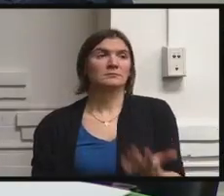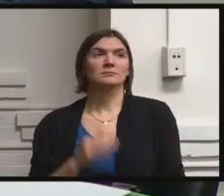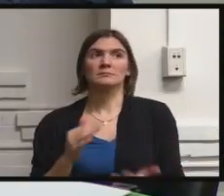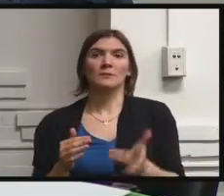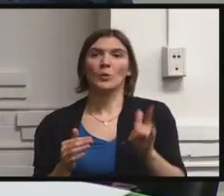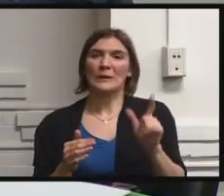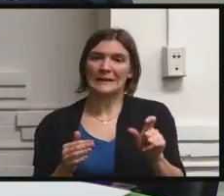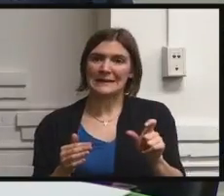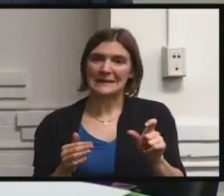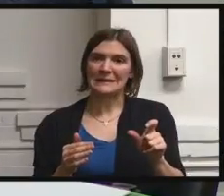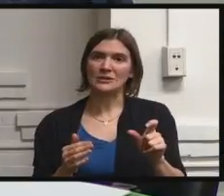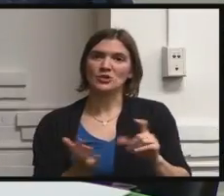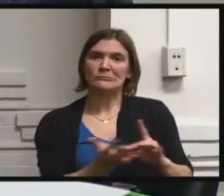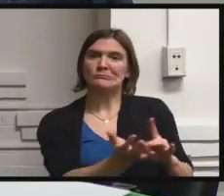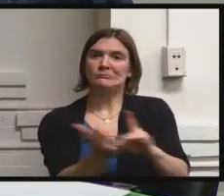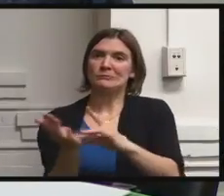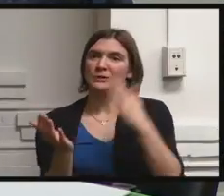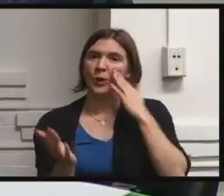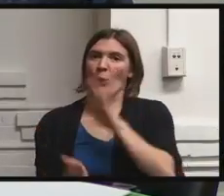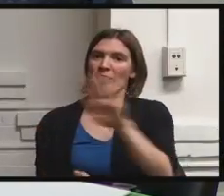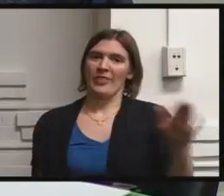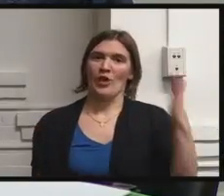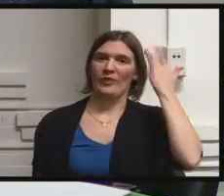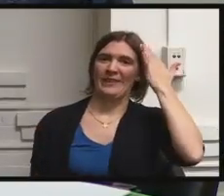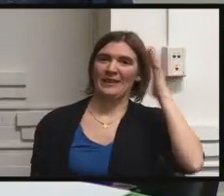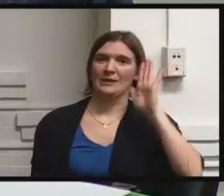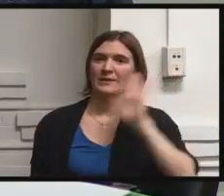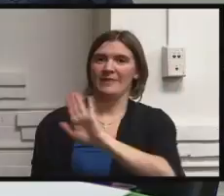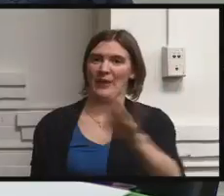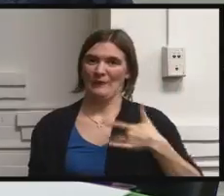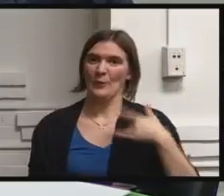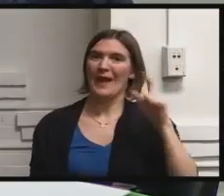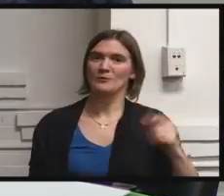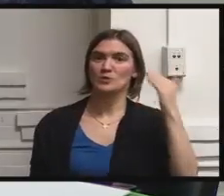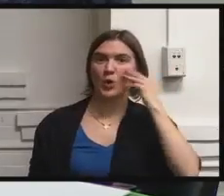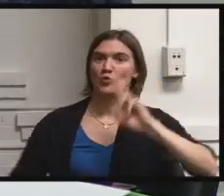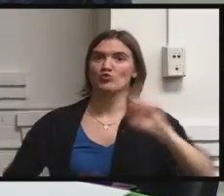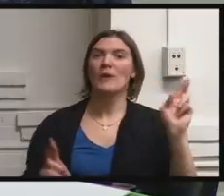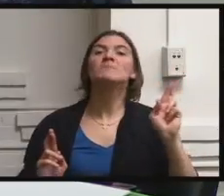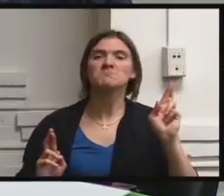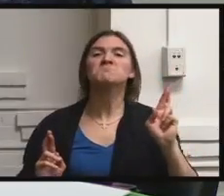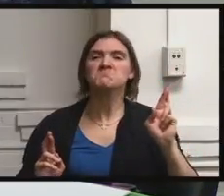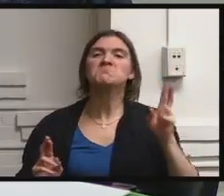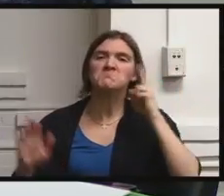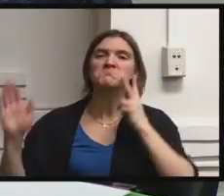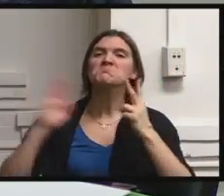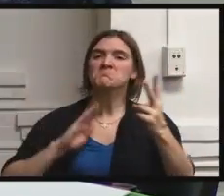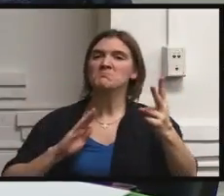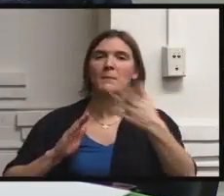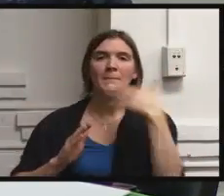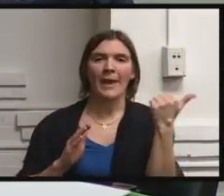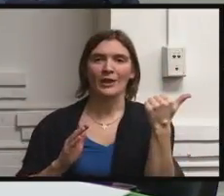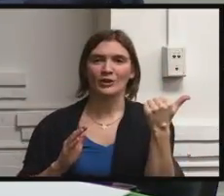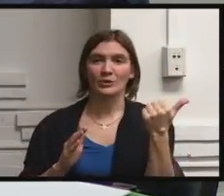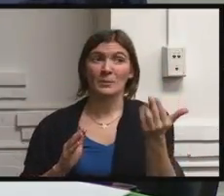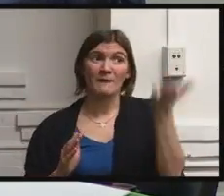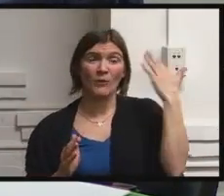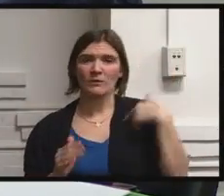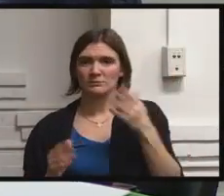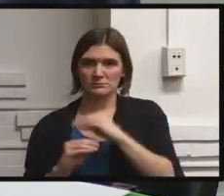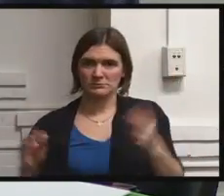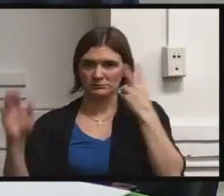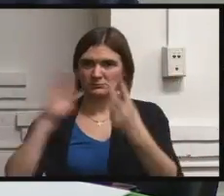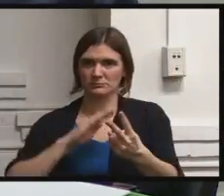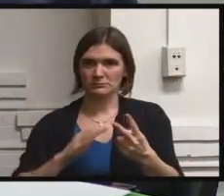having some kind of sense on where this is headed, it's sort of like we're just back into that place where we were before. And I don't